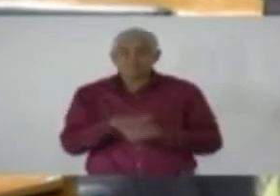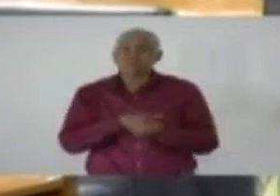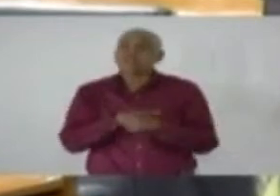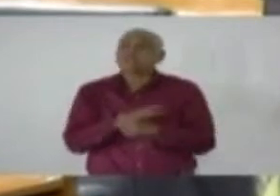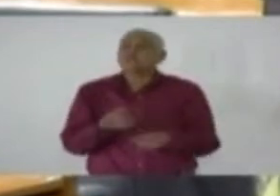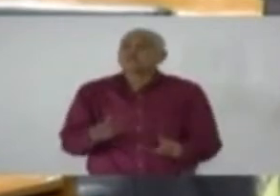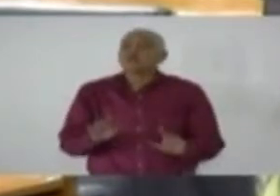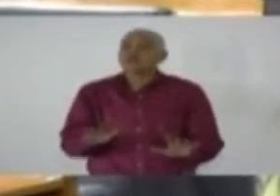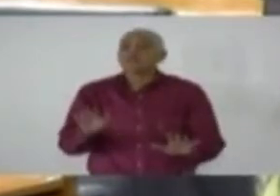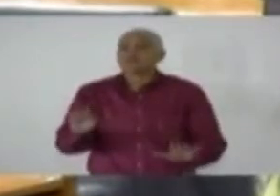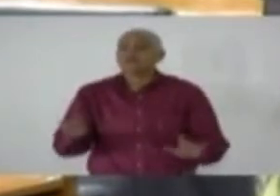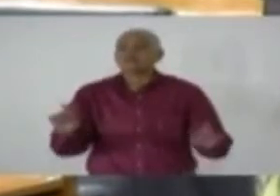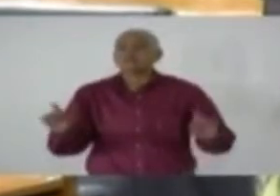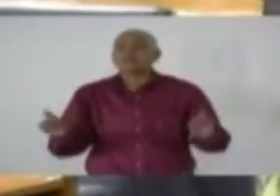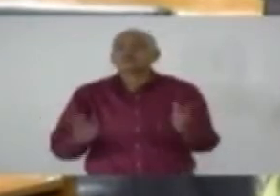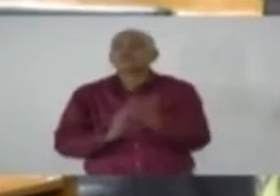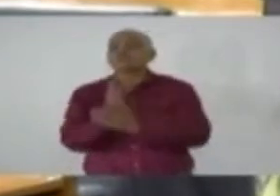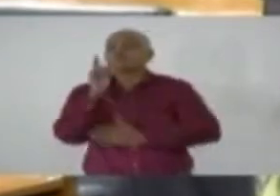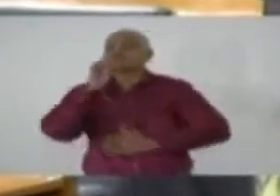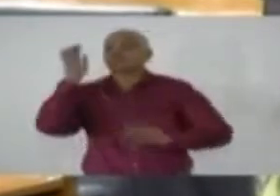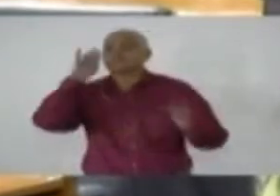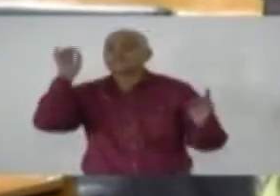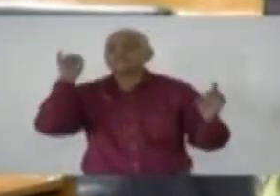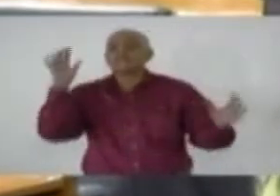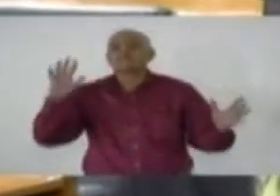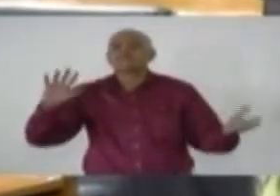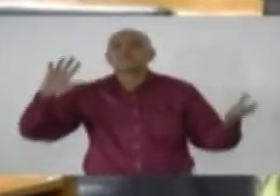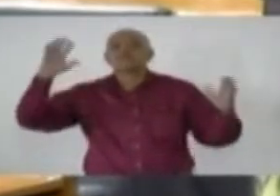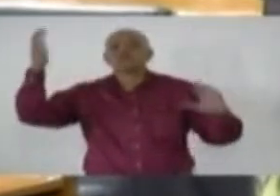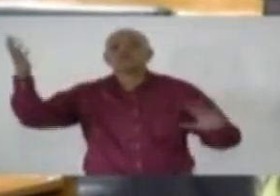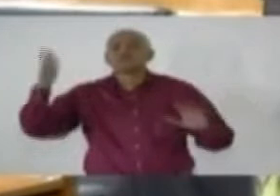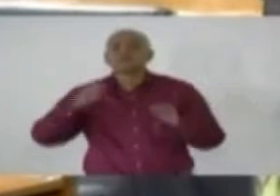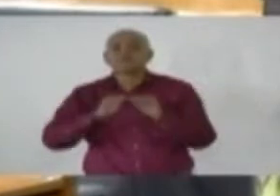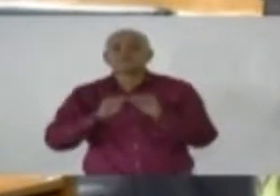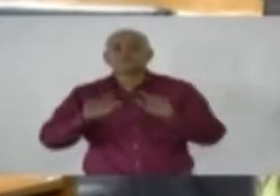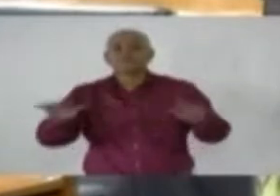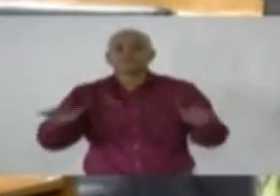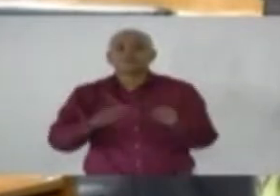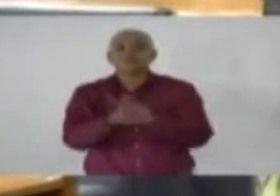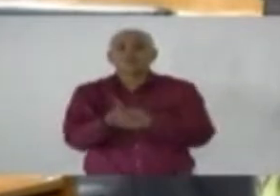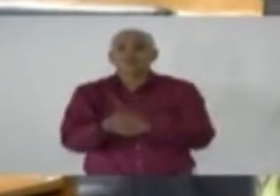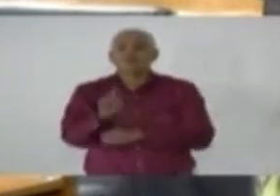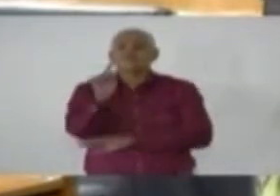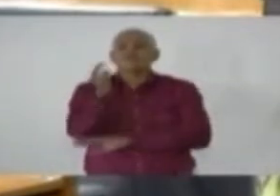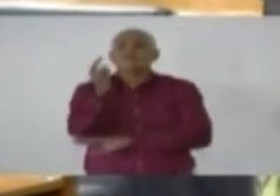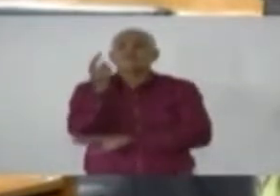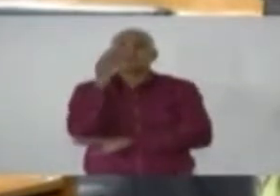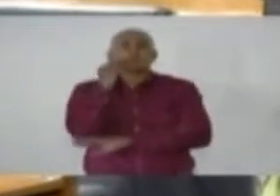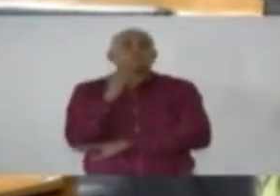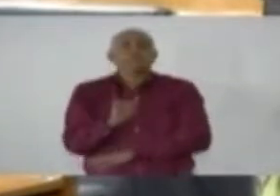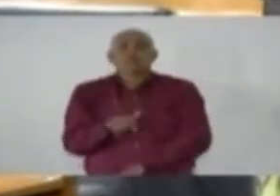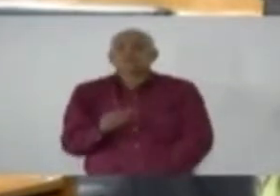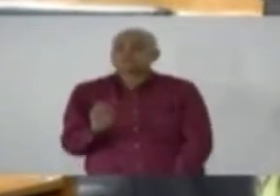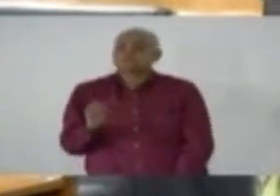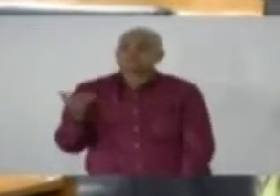That has to be managed through a devastating worldwide pandemic unlike any we've